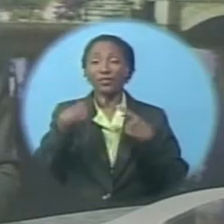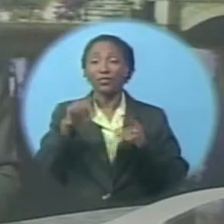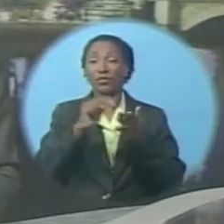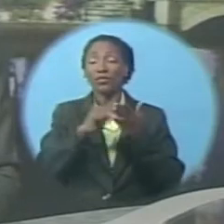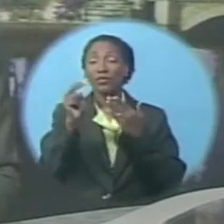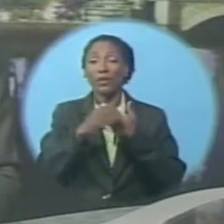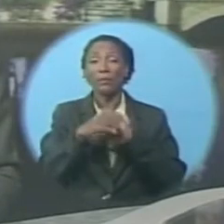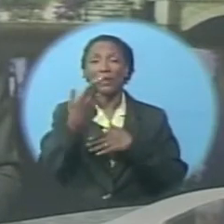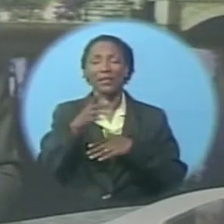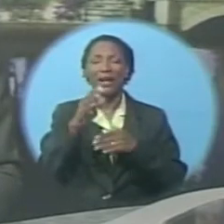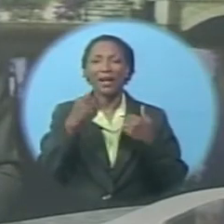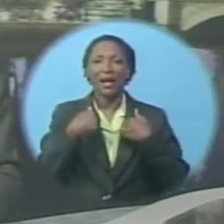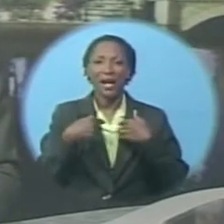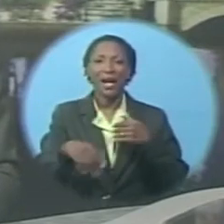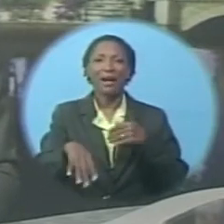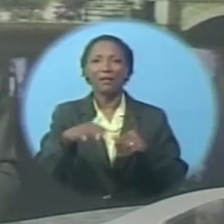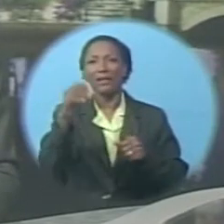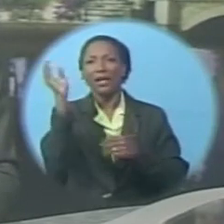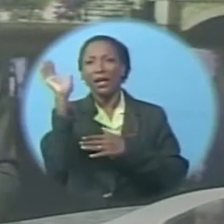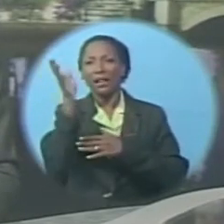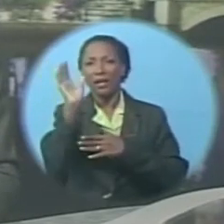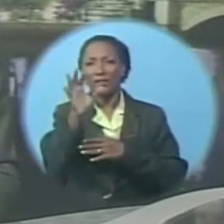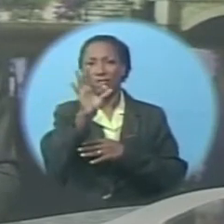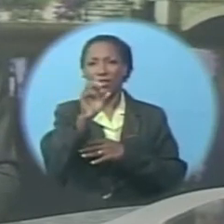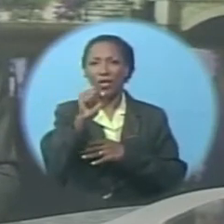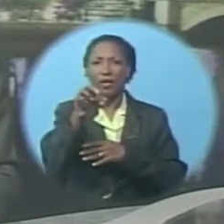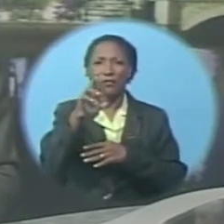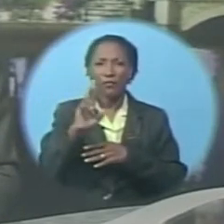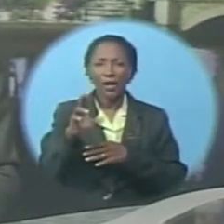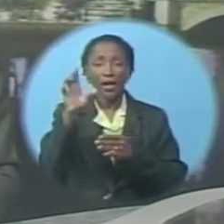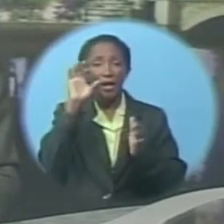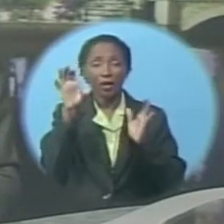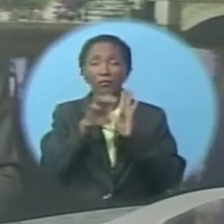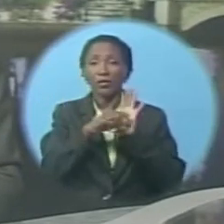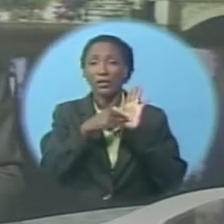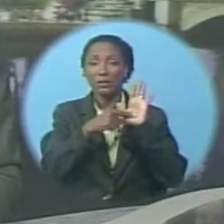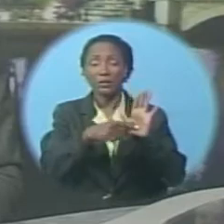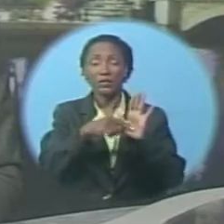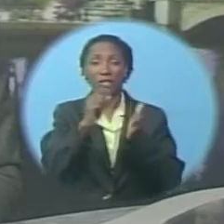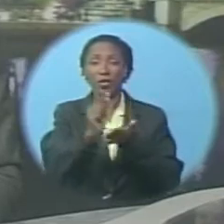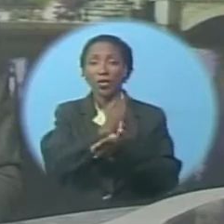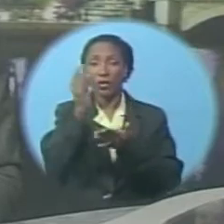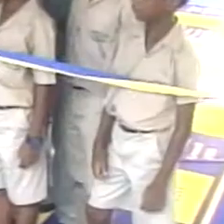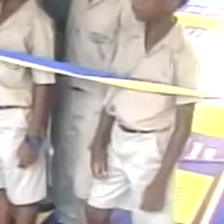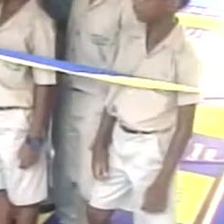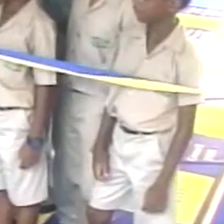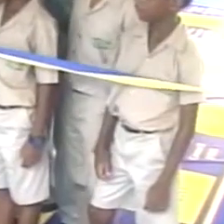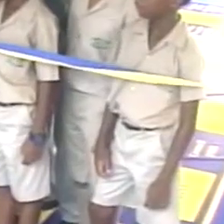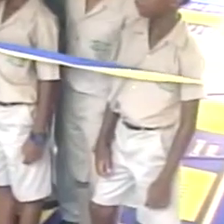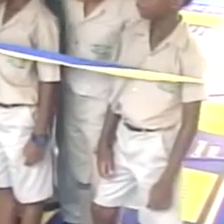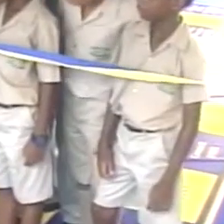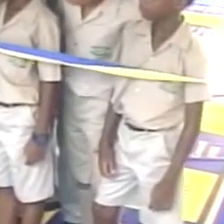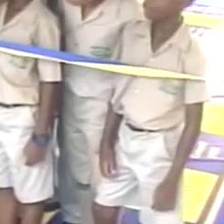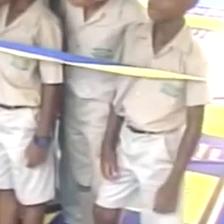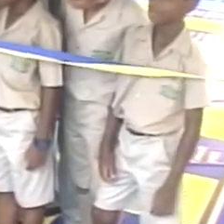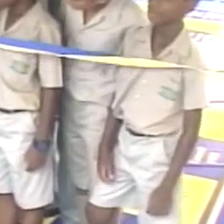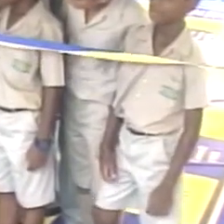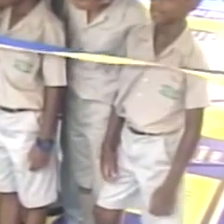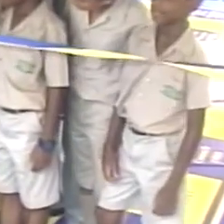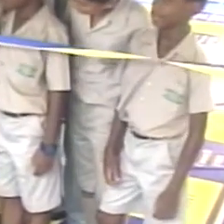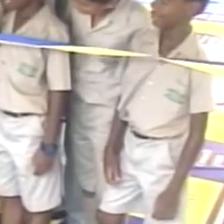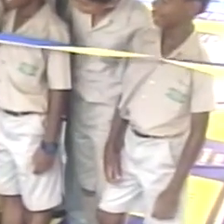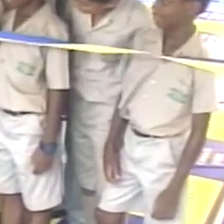of a lecture, fair, photo exhibition, and gospel concert, to name a few. One of the highlights is the Independence Walk, which